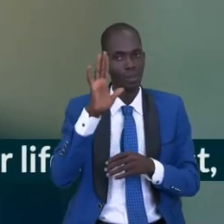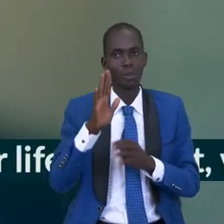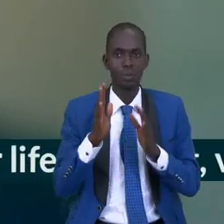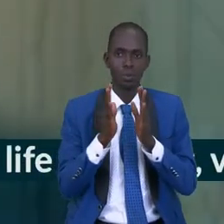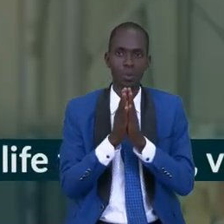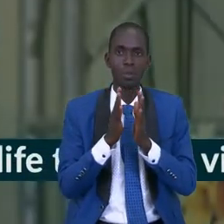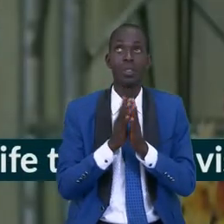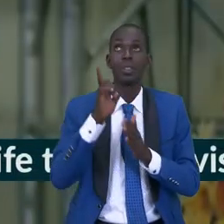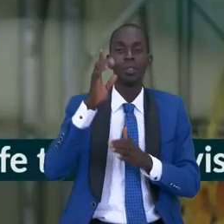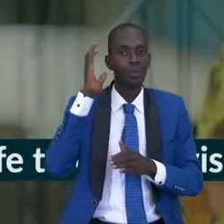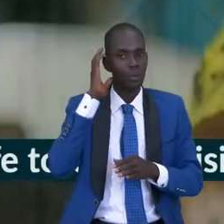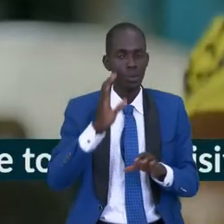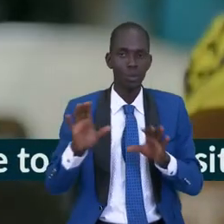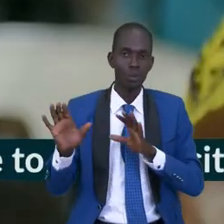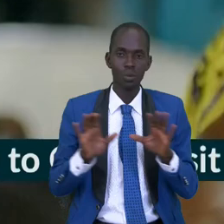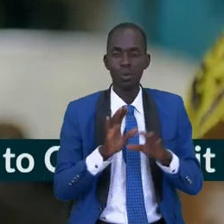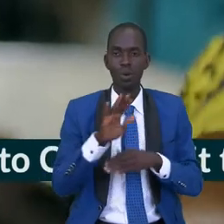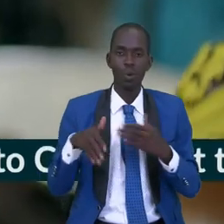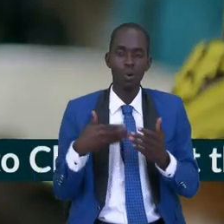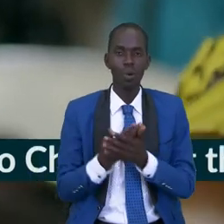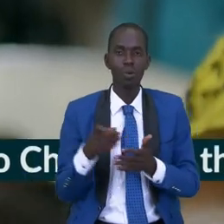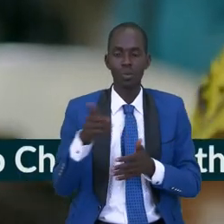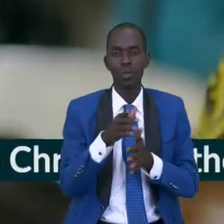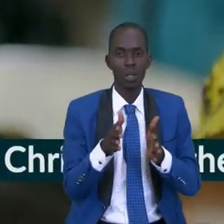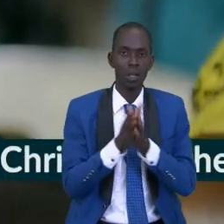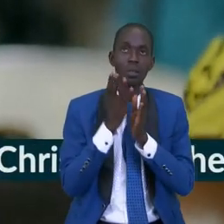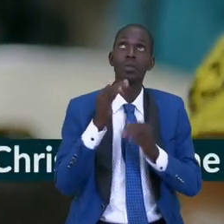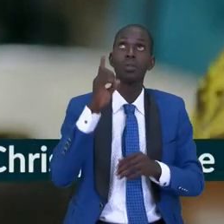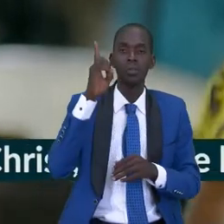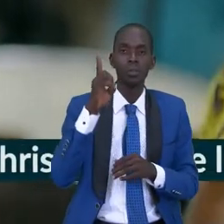and be ready to receive your miracle.